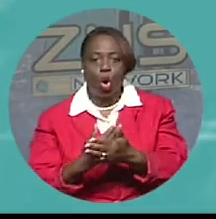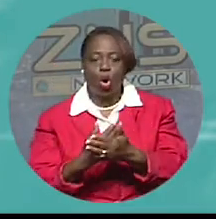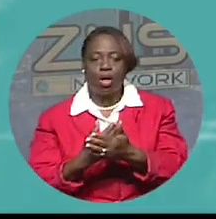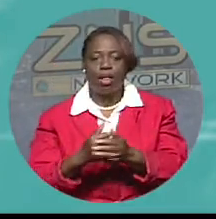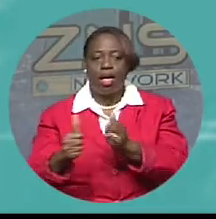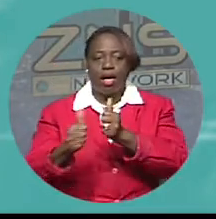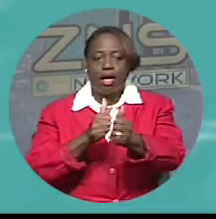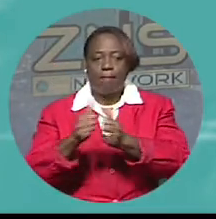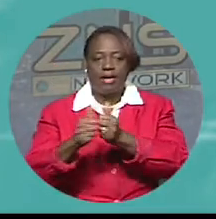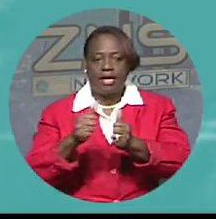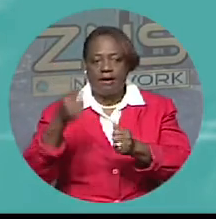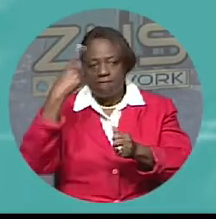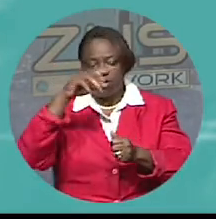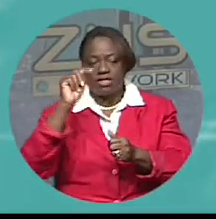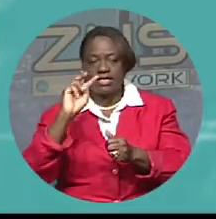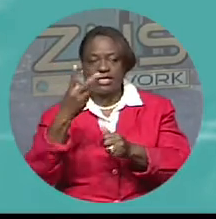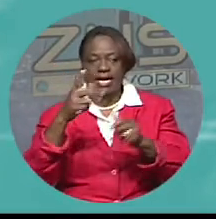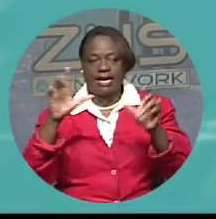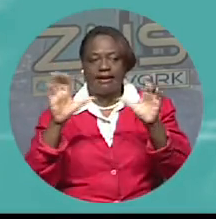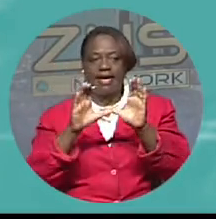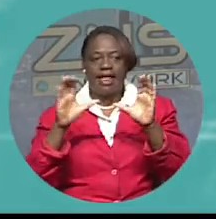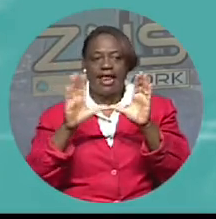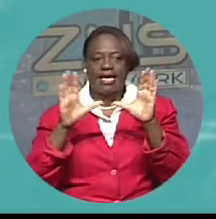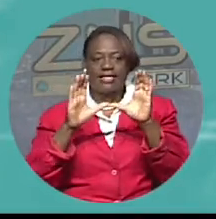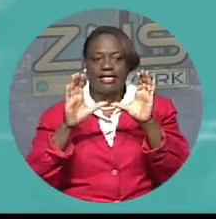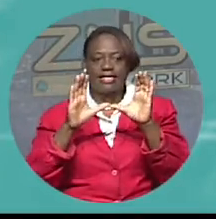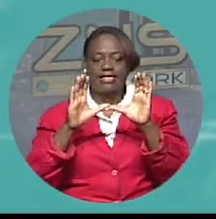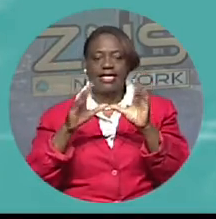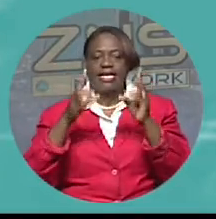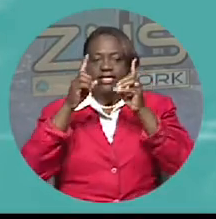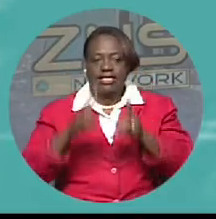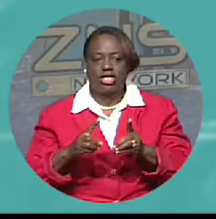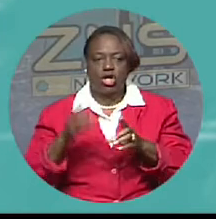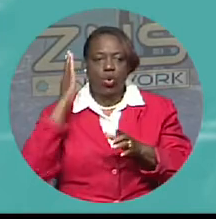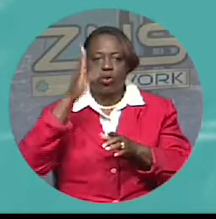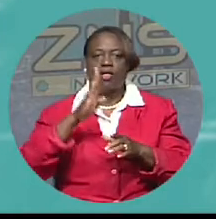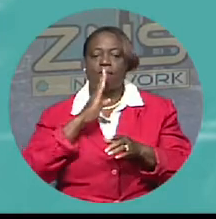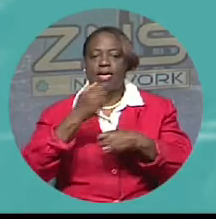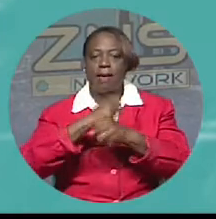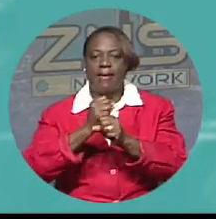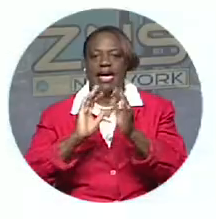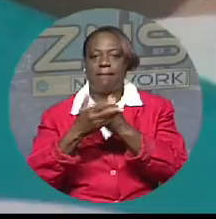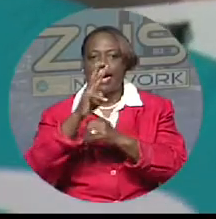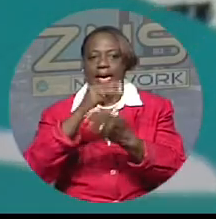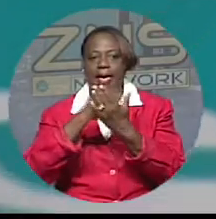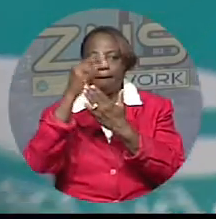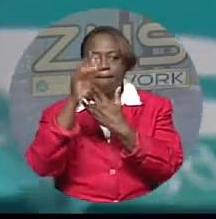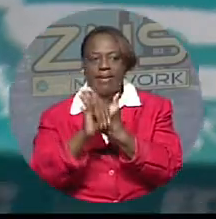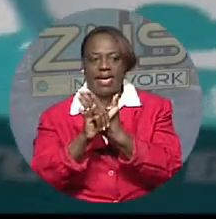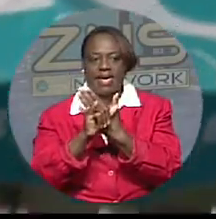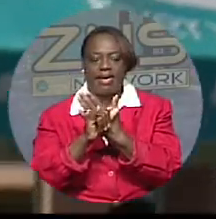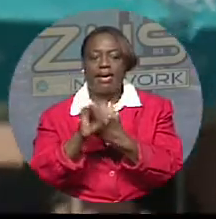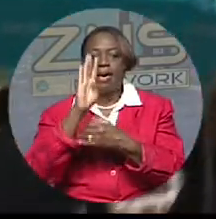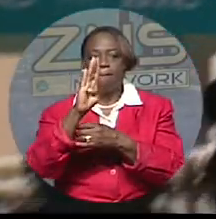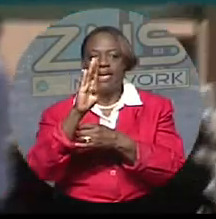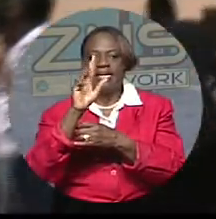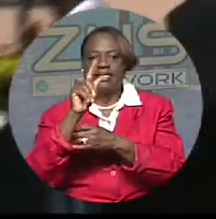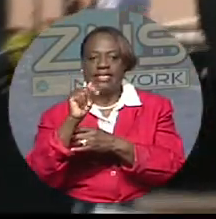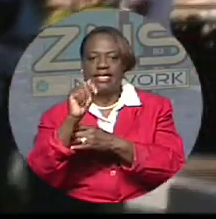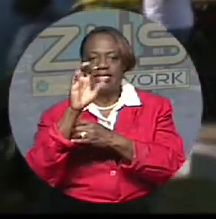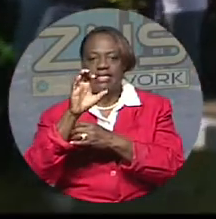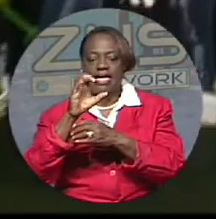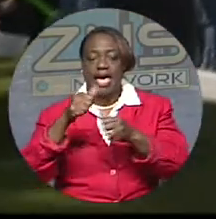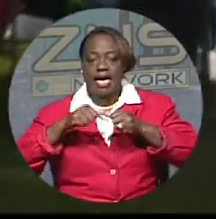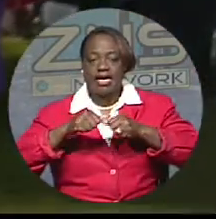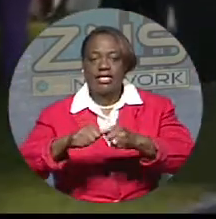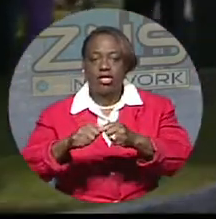and that decision is expected to be made by May. C.S. Gatterley, ZNS Network News. Meanwhile, BTC continues to increase